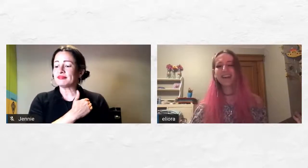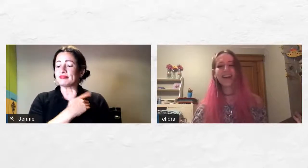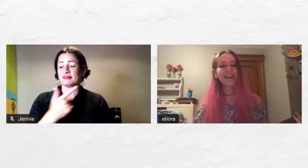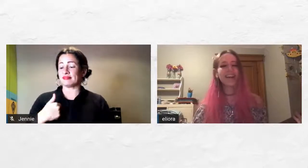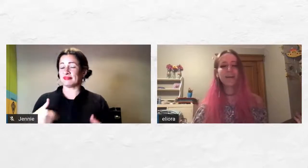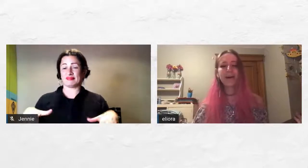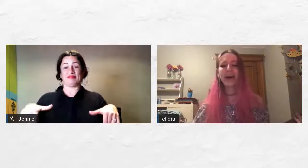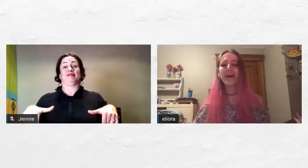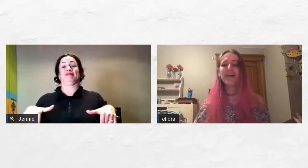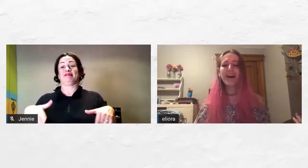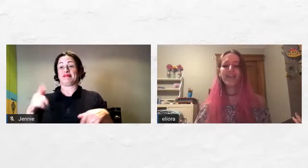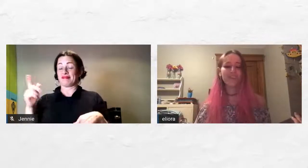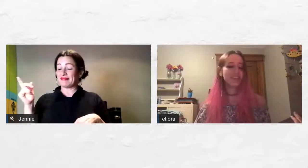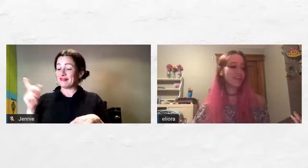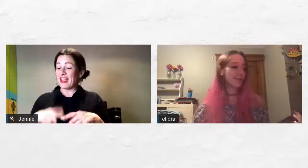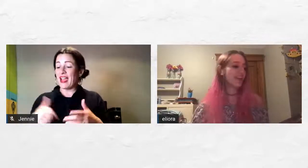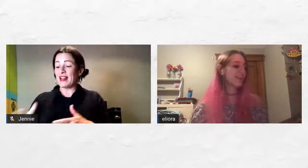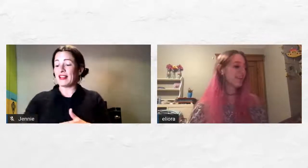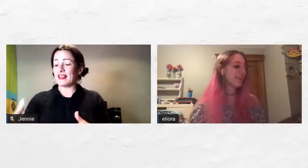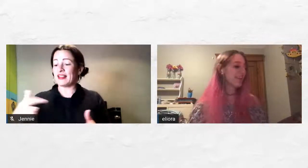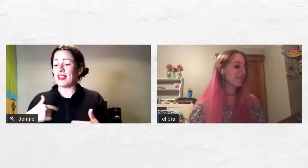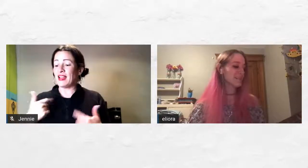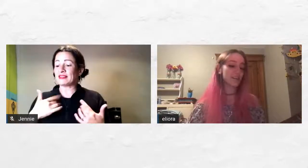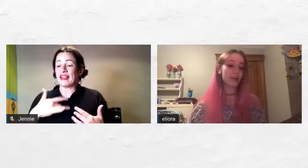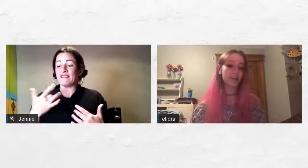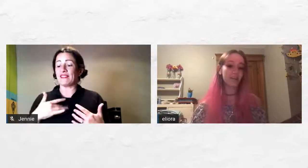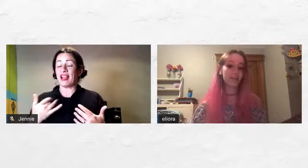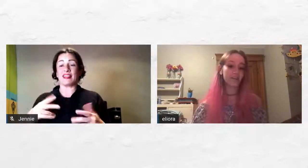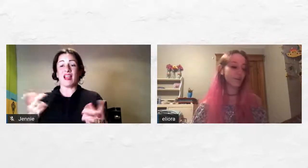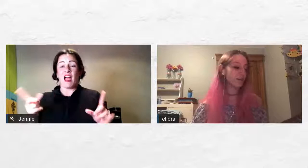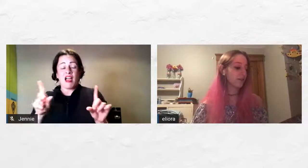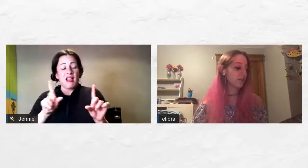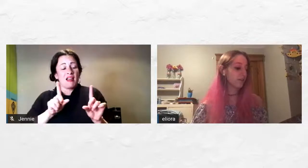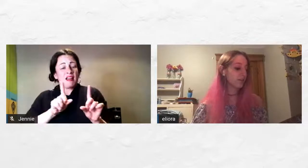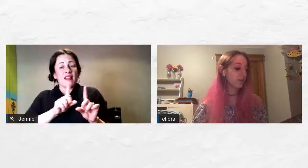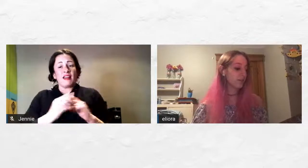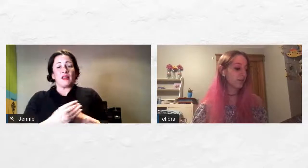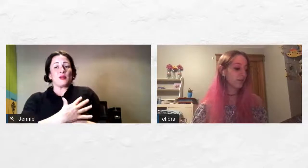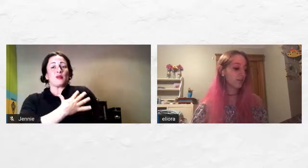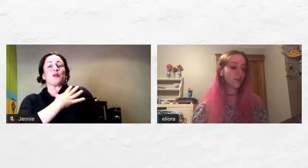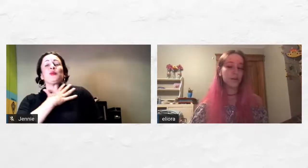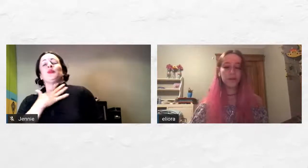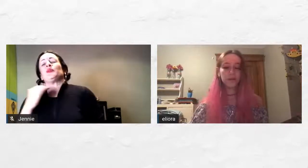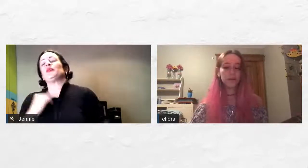I can't help how I feel standing beside her.